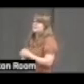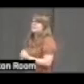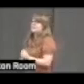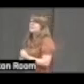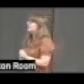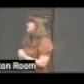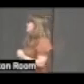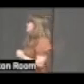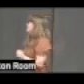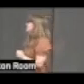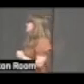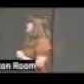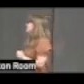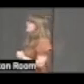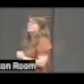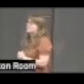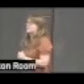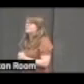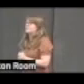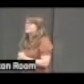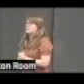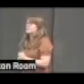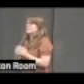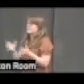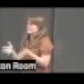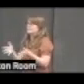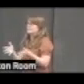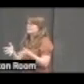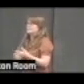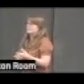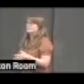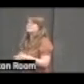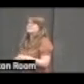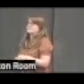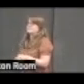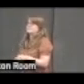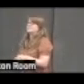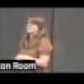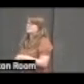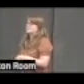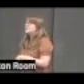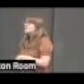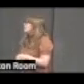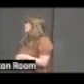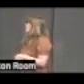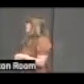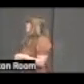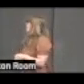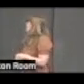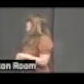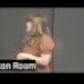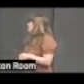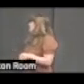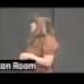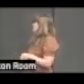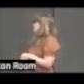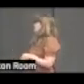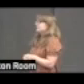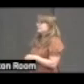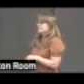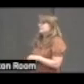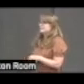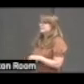2,199 are recommended for breeding in the future in order to save them from extinction. So my area